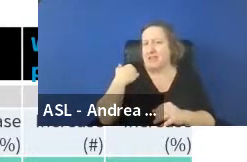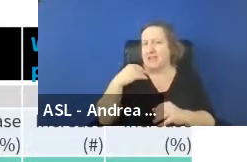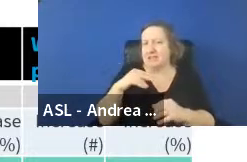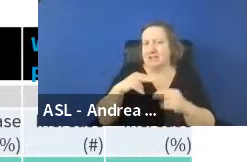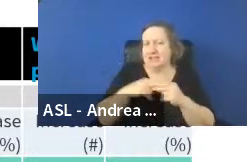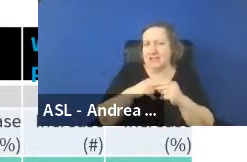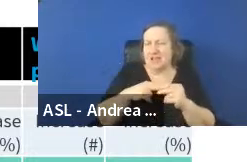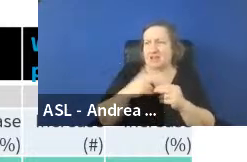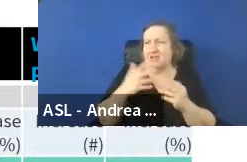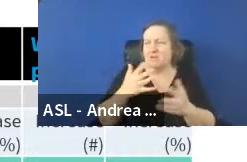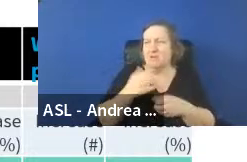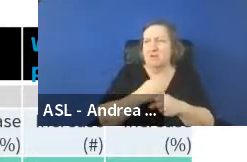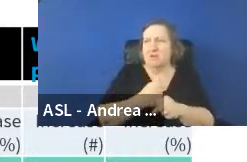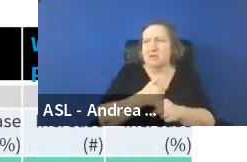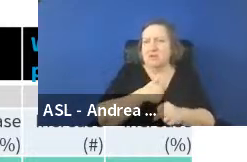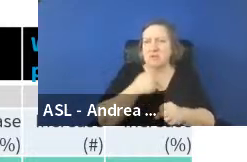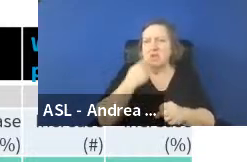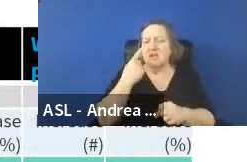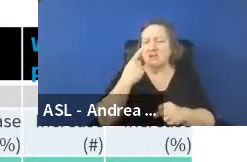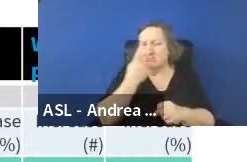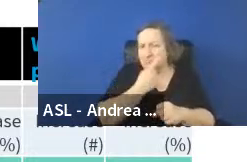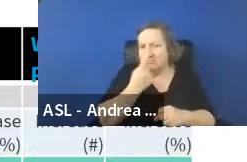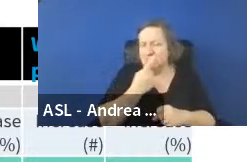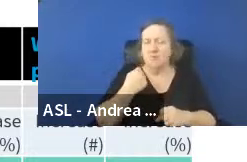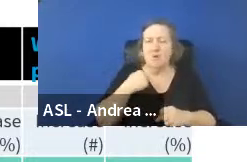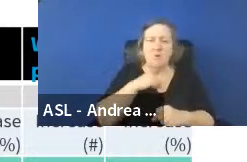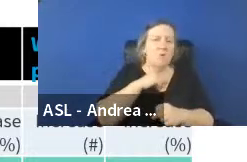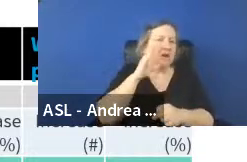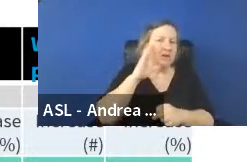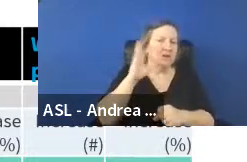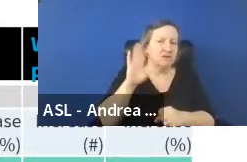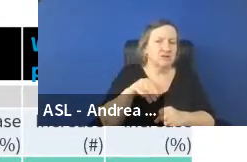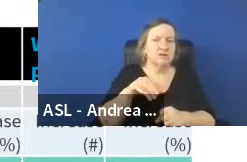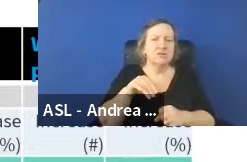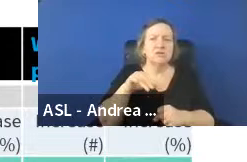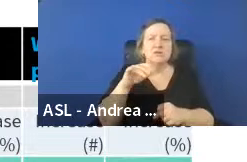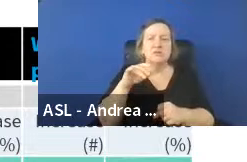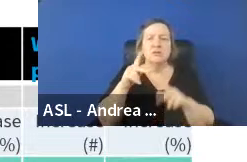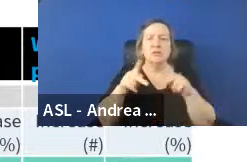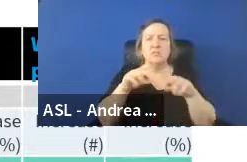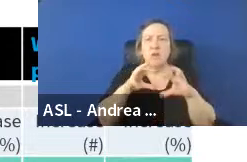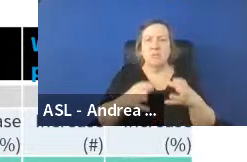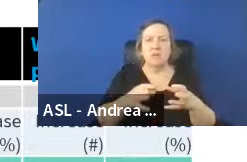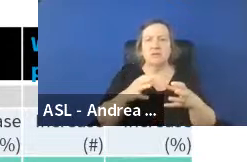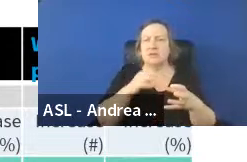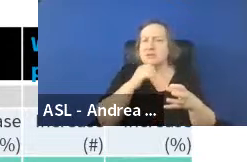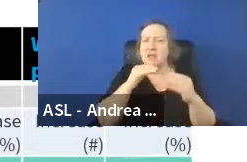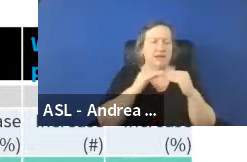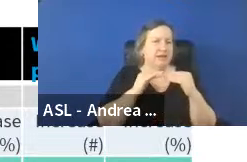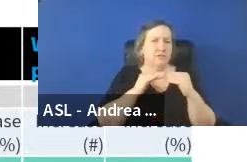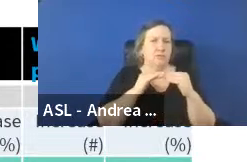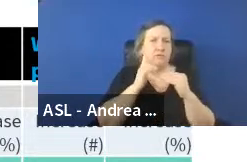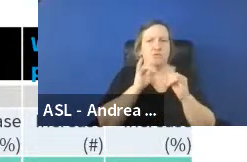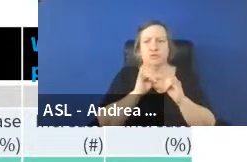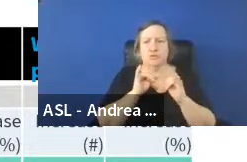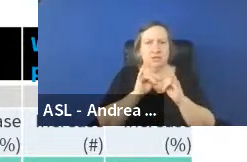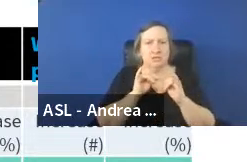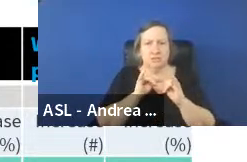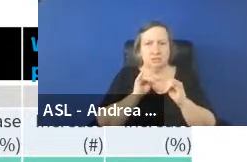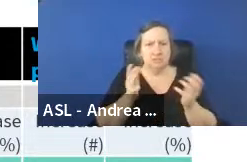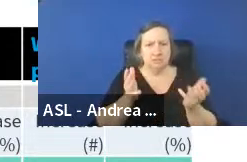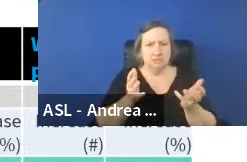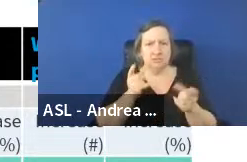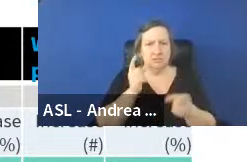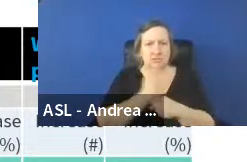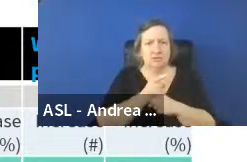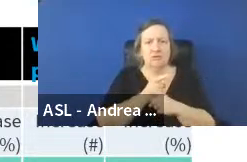the only thing that makes me question those, we know that the populations aren't not equal in terms of size, right?